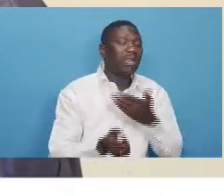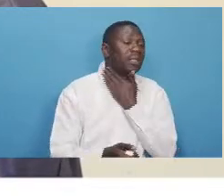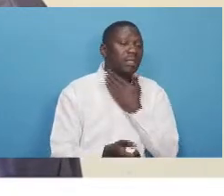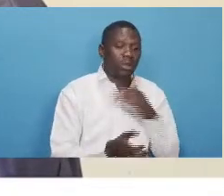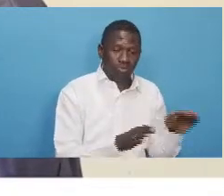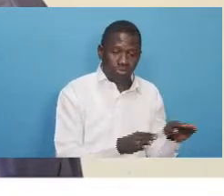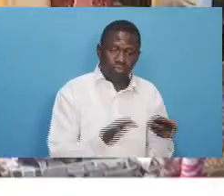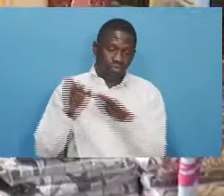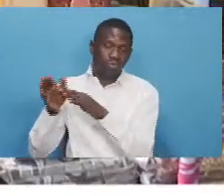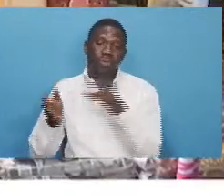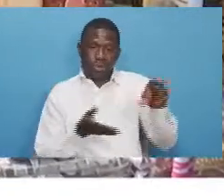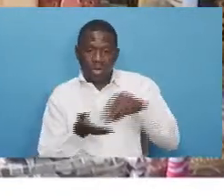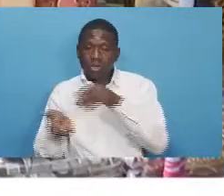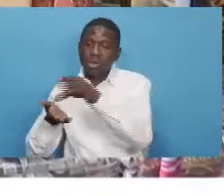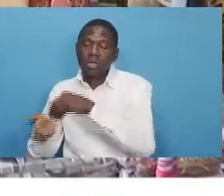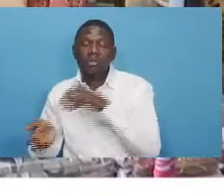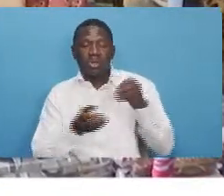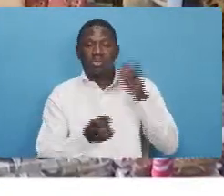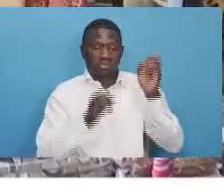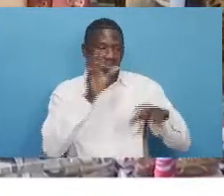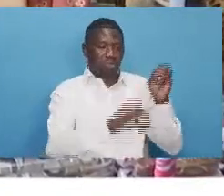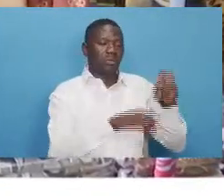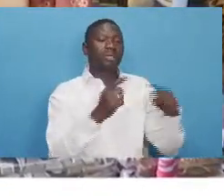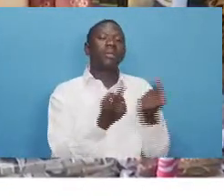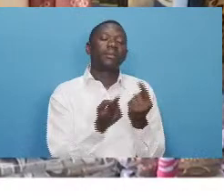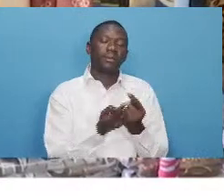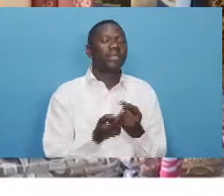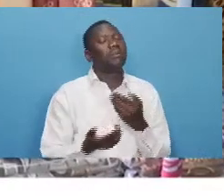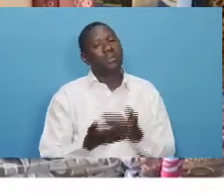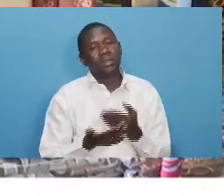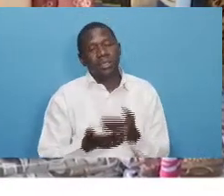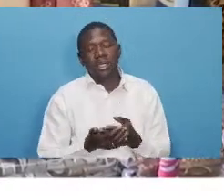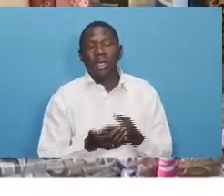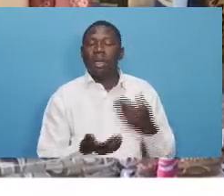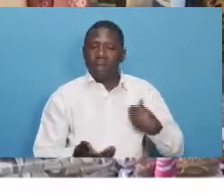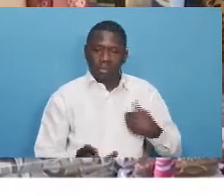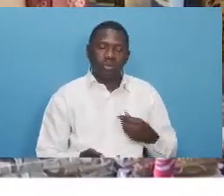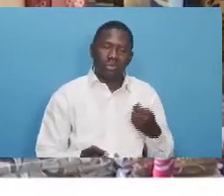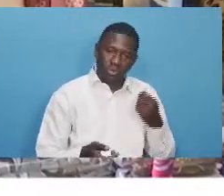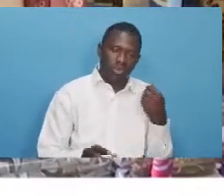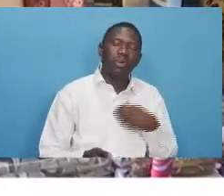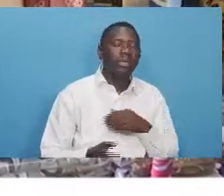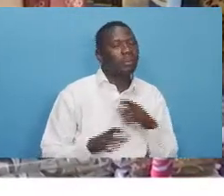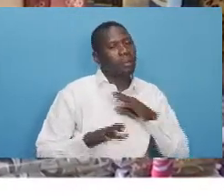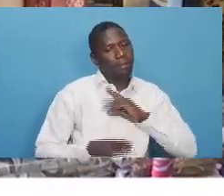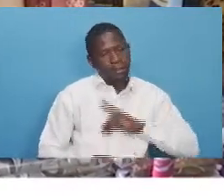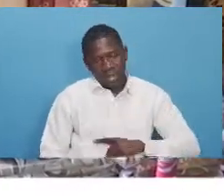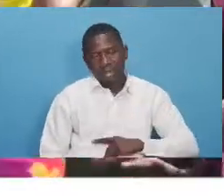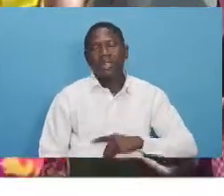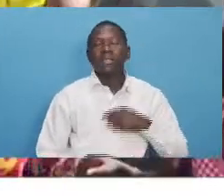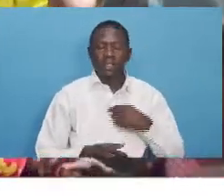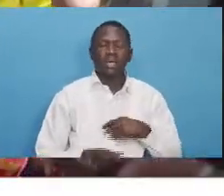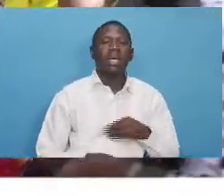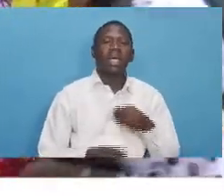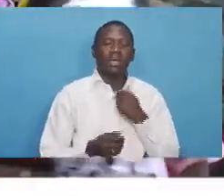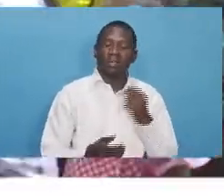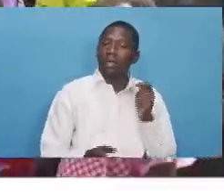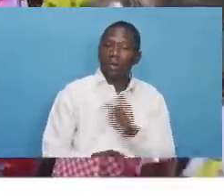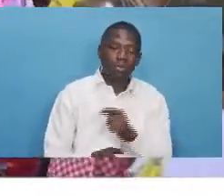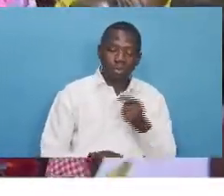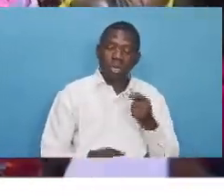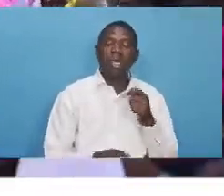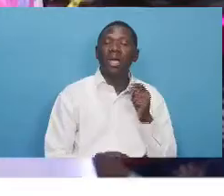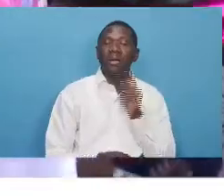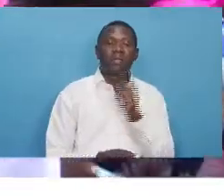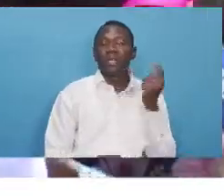then collect the waste. Jai urged vendors to exercise patience and comply with the authorities in paying their daily